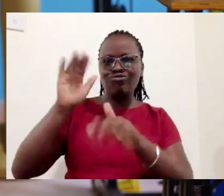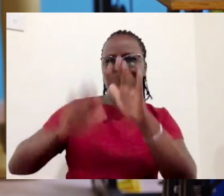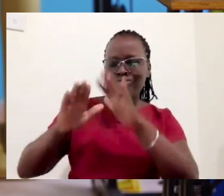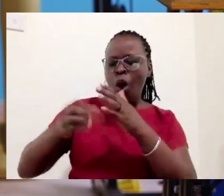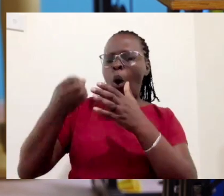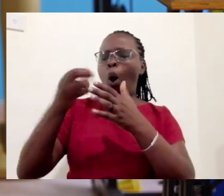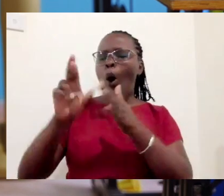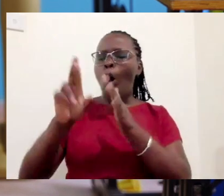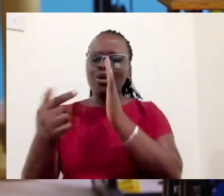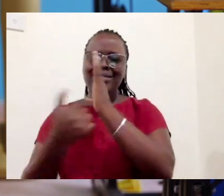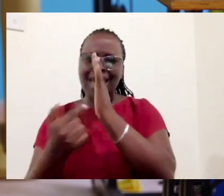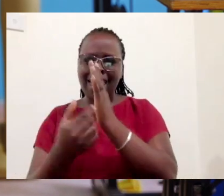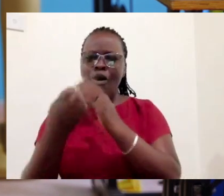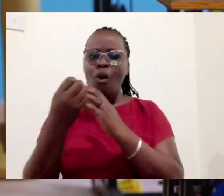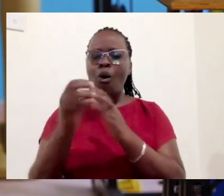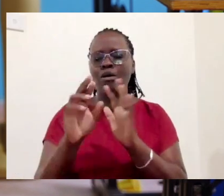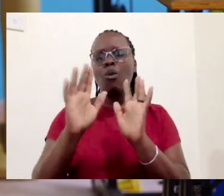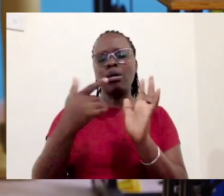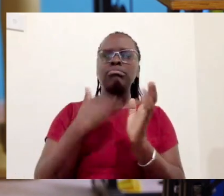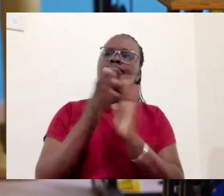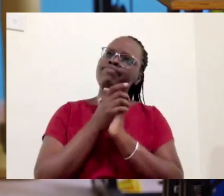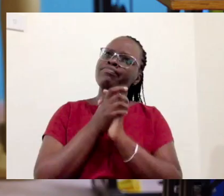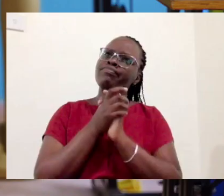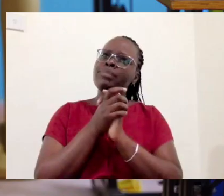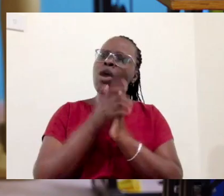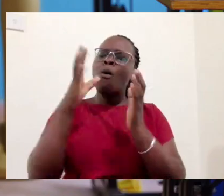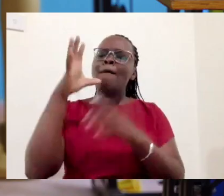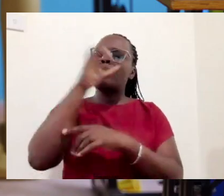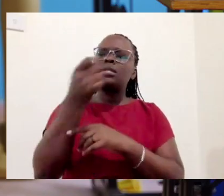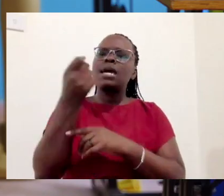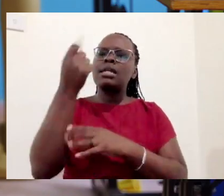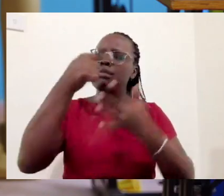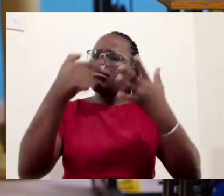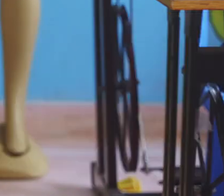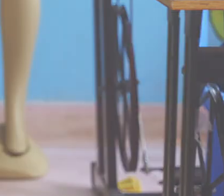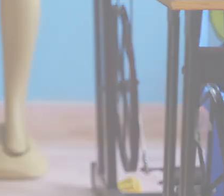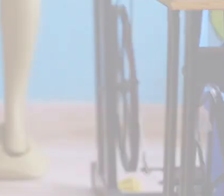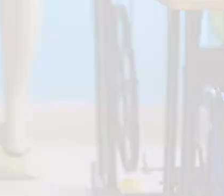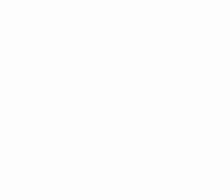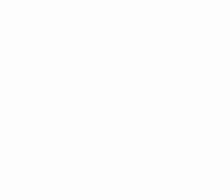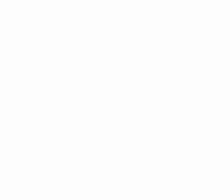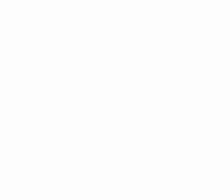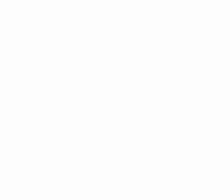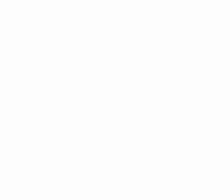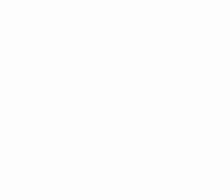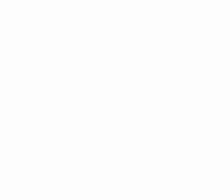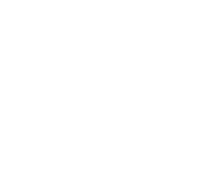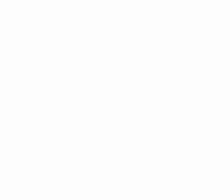like, especially when technology and creativity are involved. Let's now take a moment to unpack some of them.